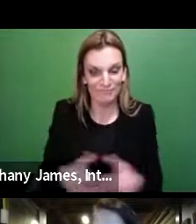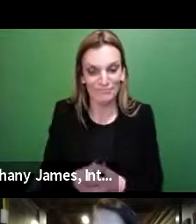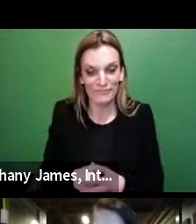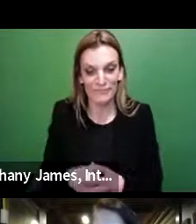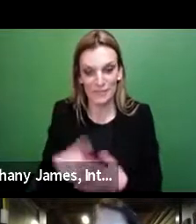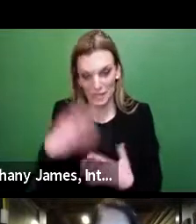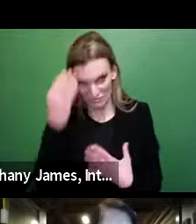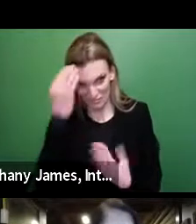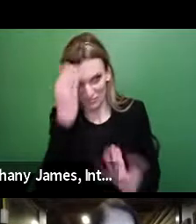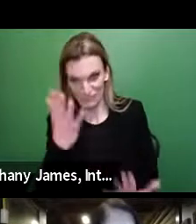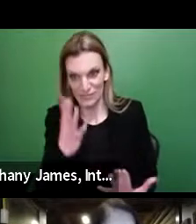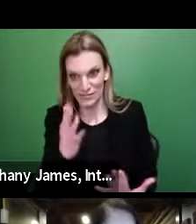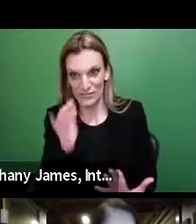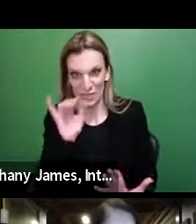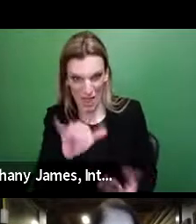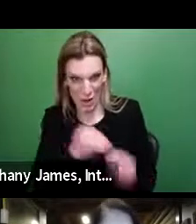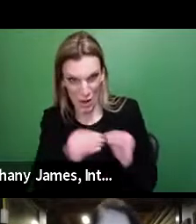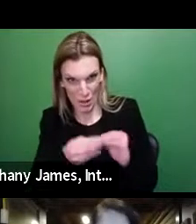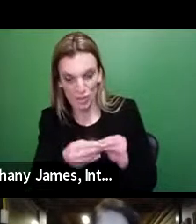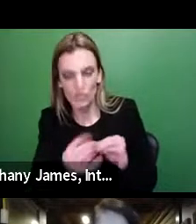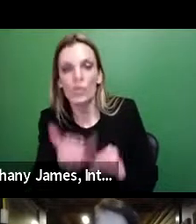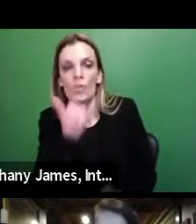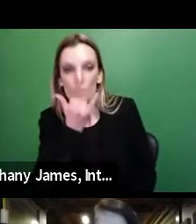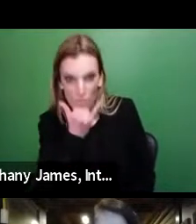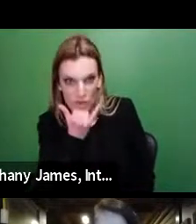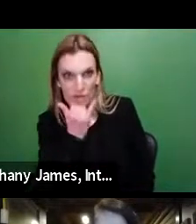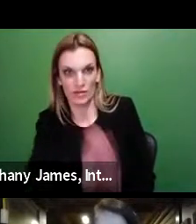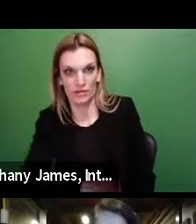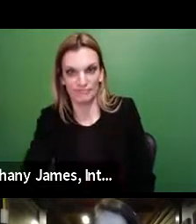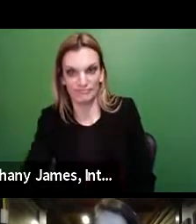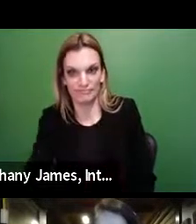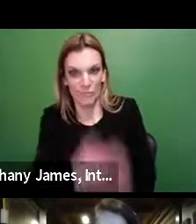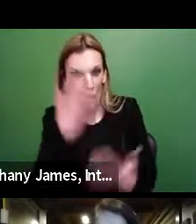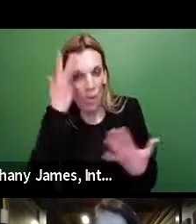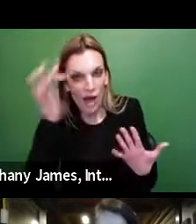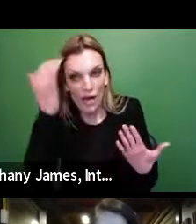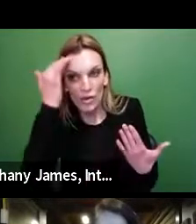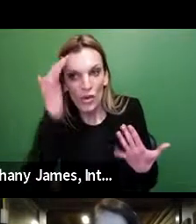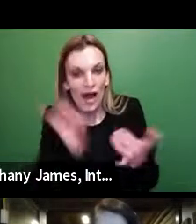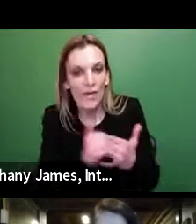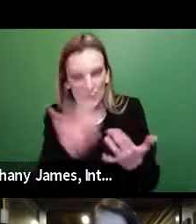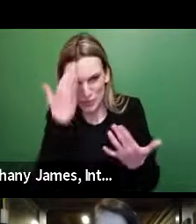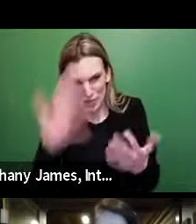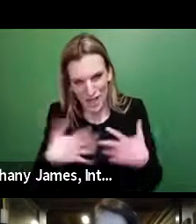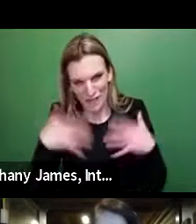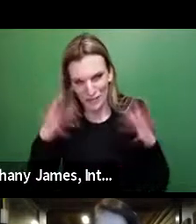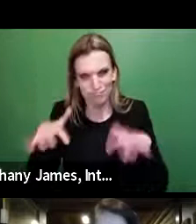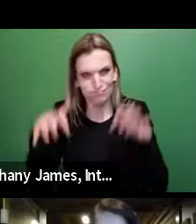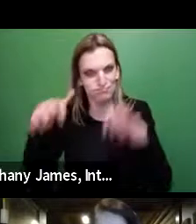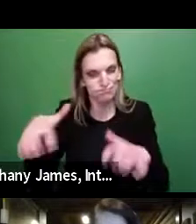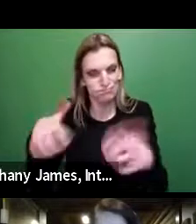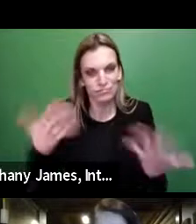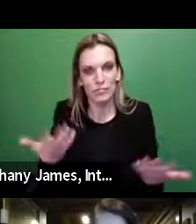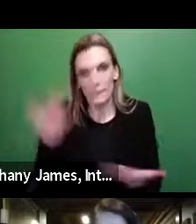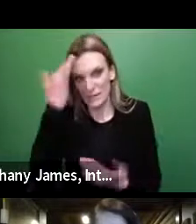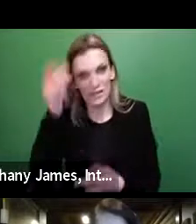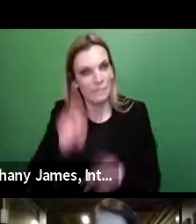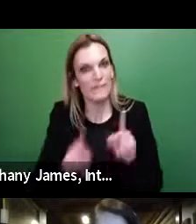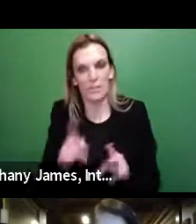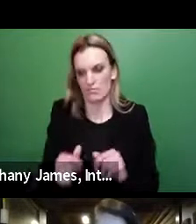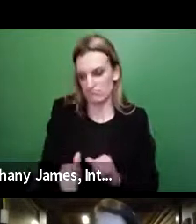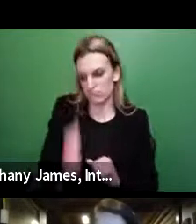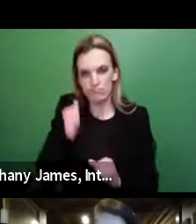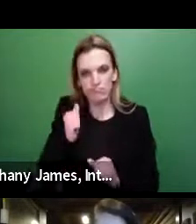front, that number's wrong. And we know that because we have so many in our community that would not fill out the census, would not